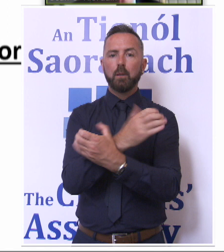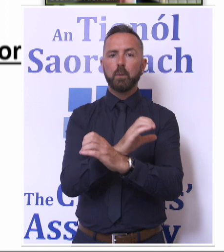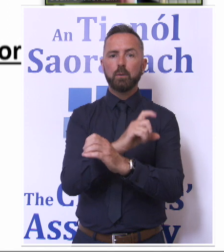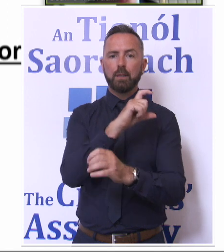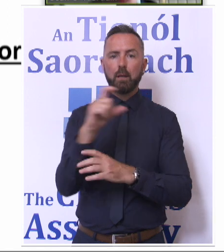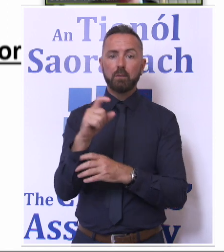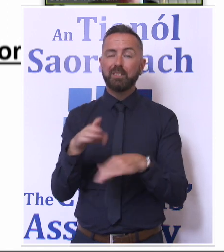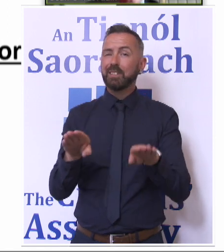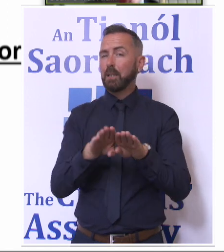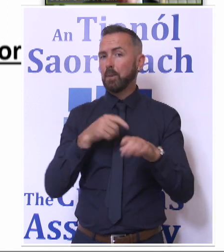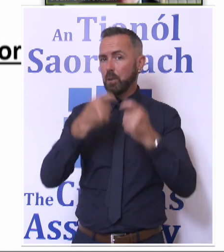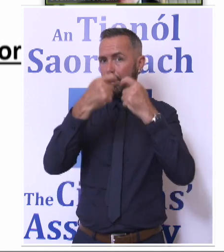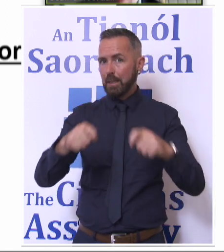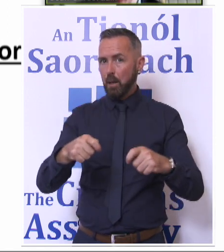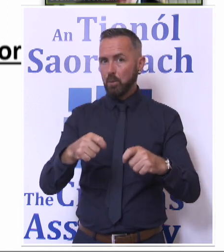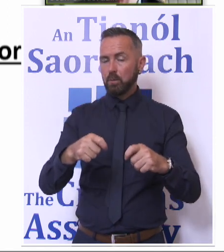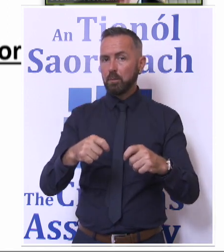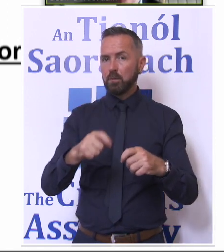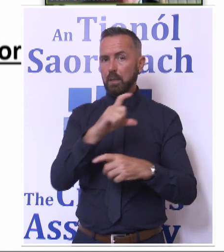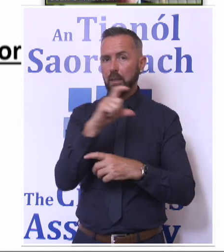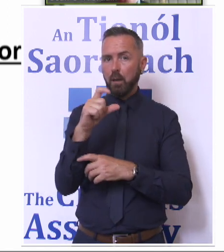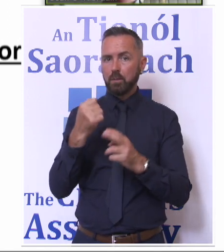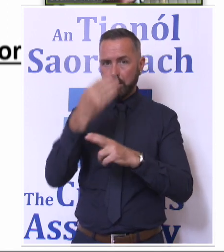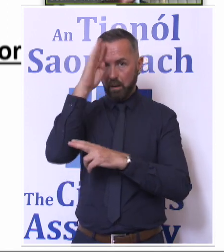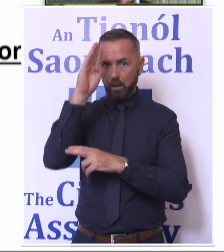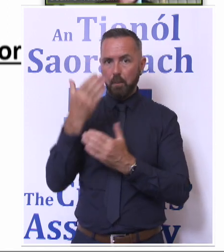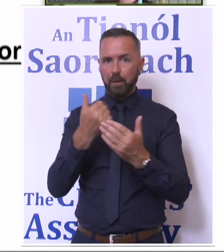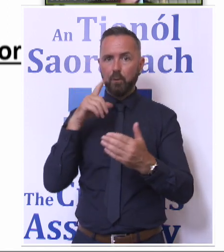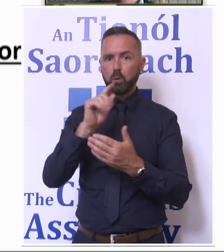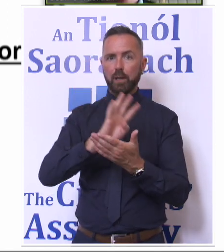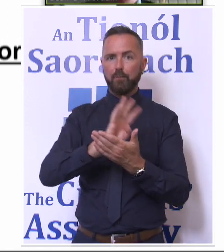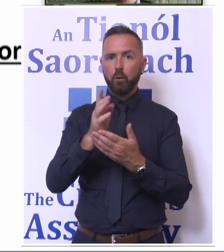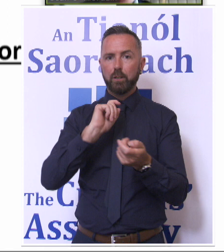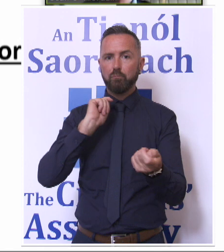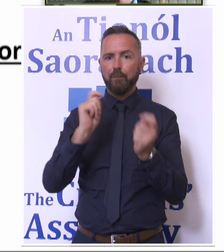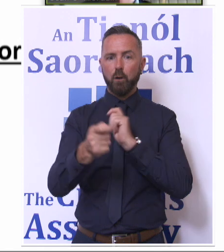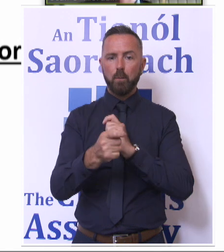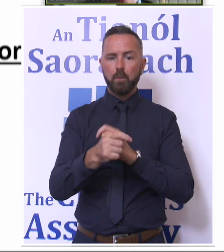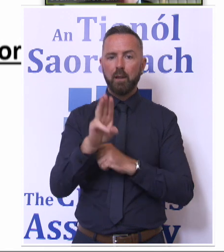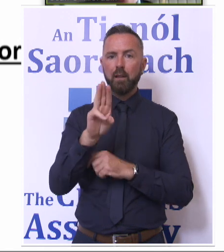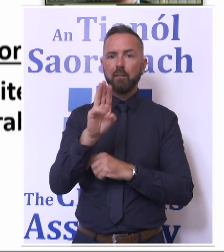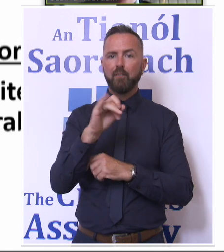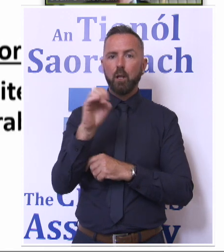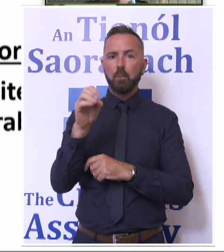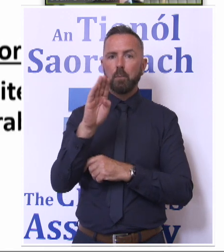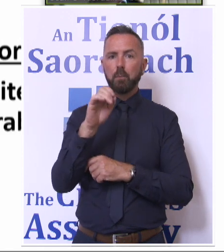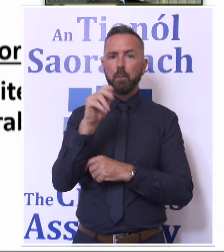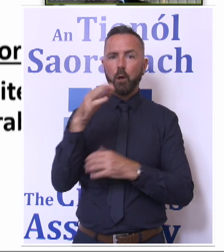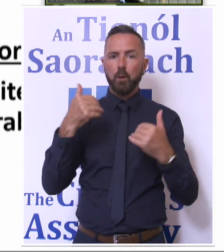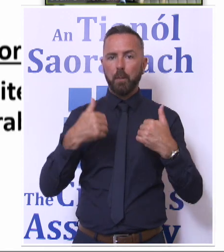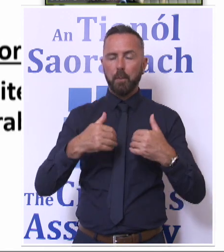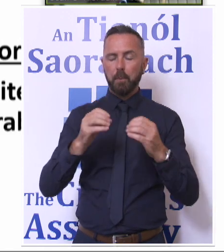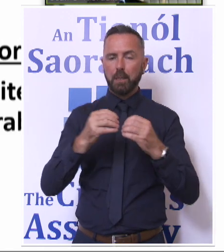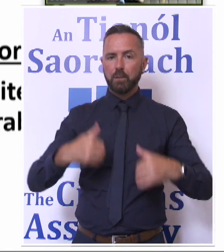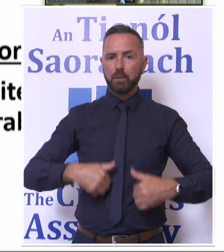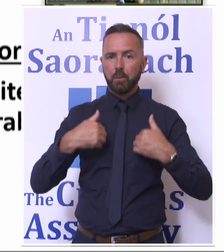council structures which existed in Ireland before the 2014 reforms, which Philip Byrne would have mentioned this morning.